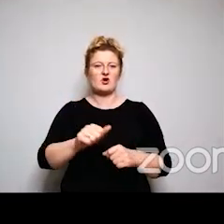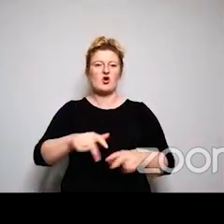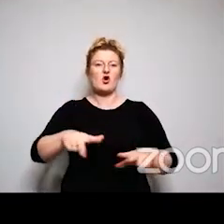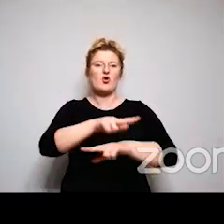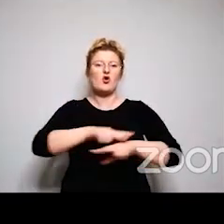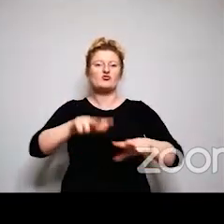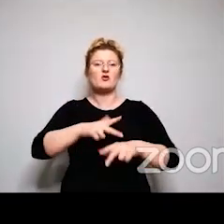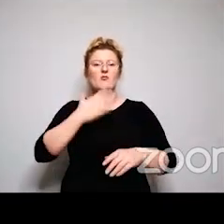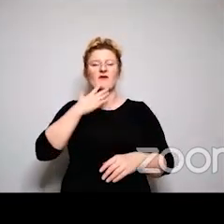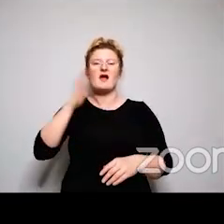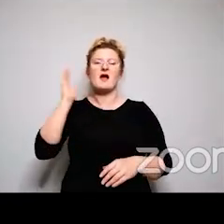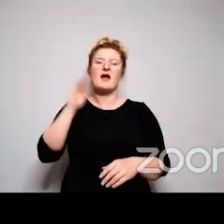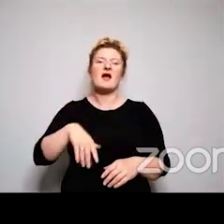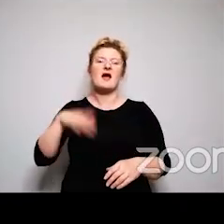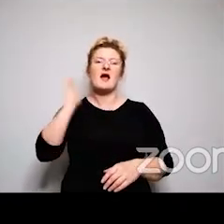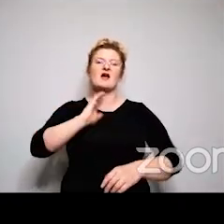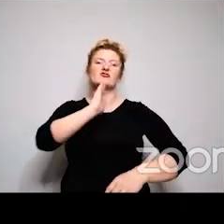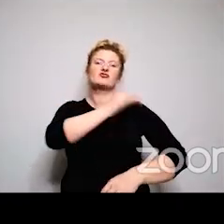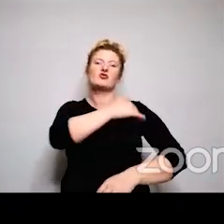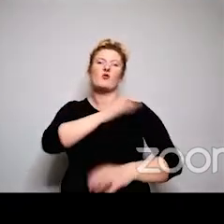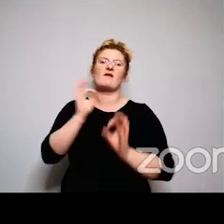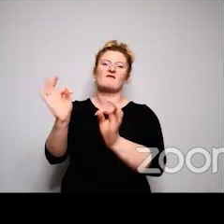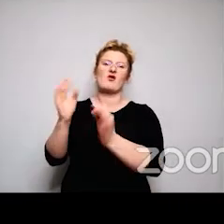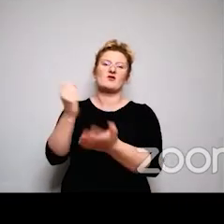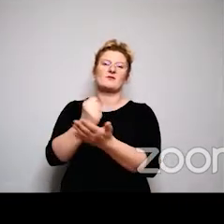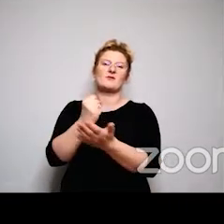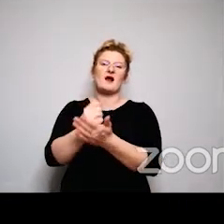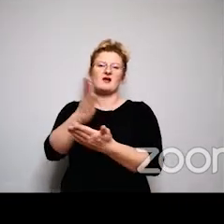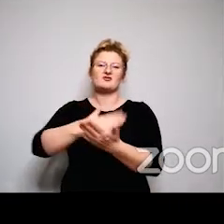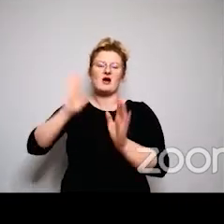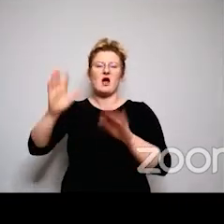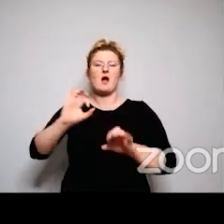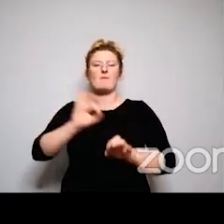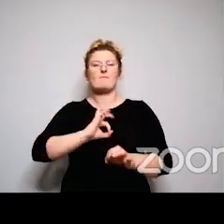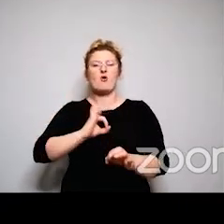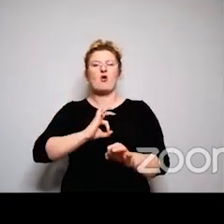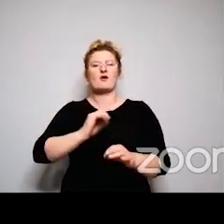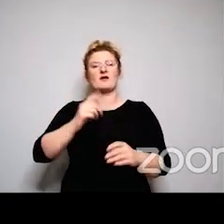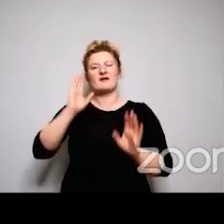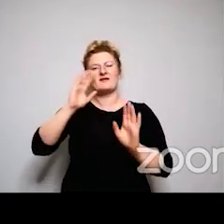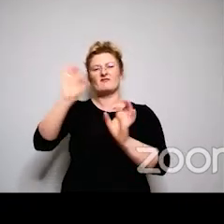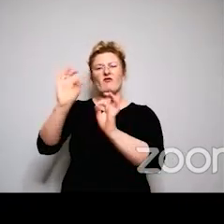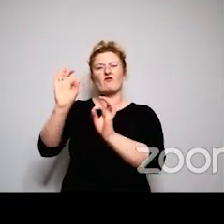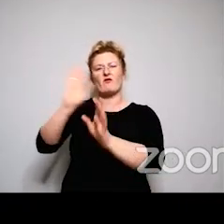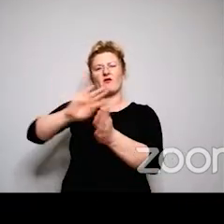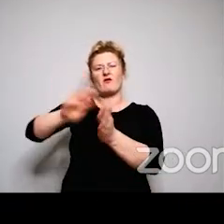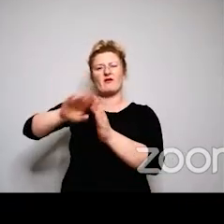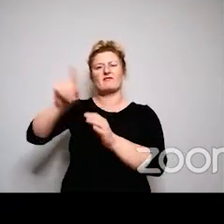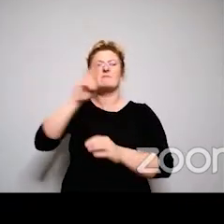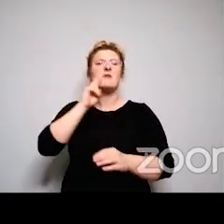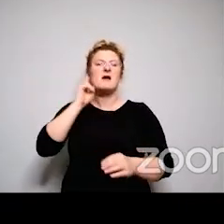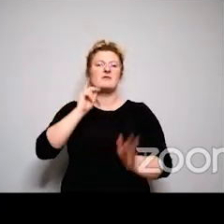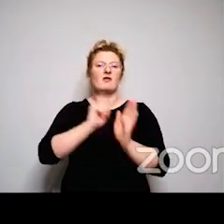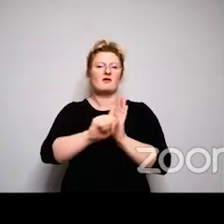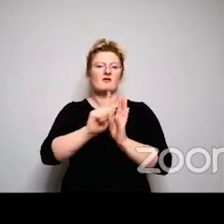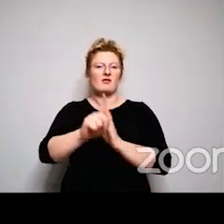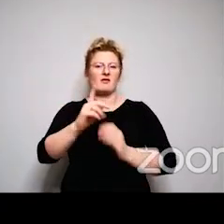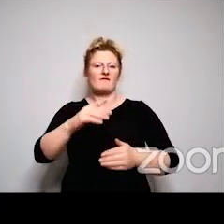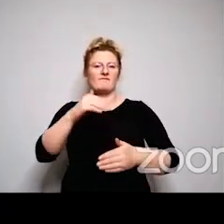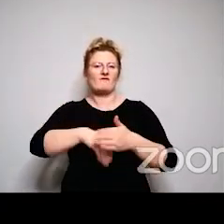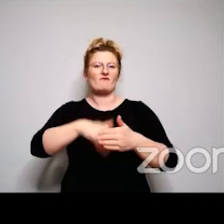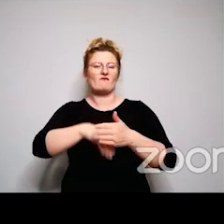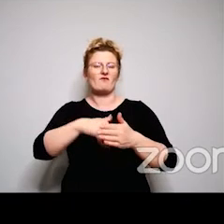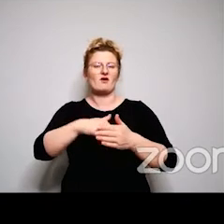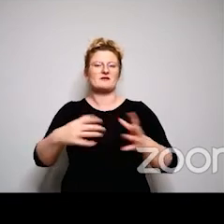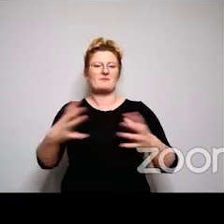this counseling, psychological counseling for free, only to fathers or, well, parents that come with the